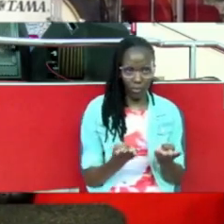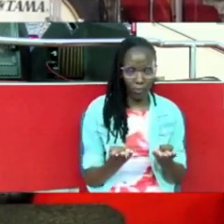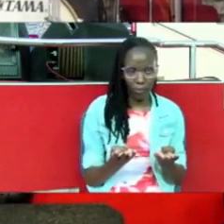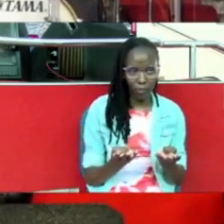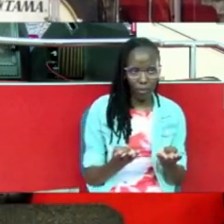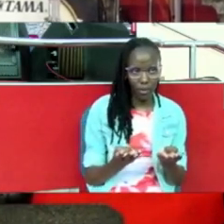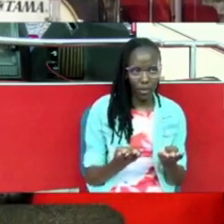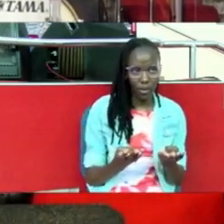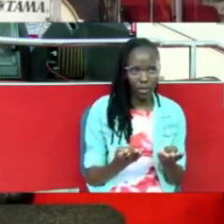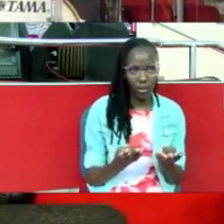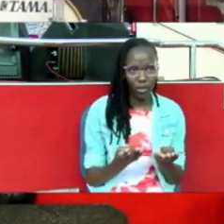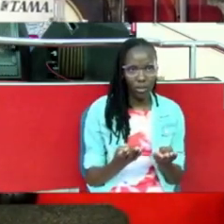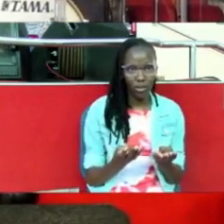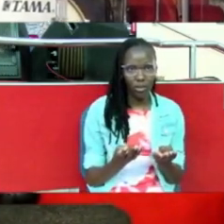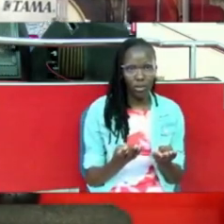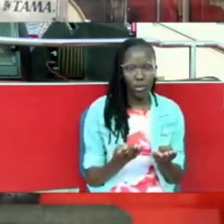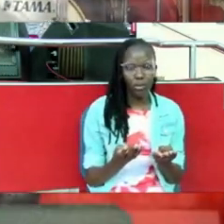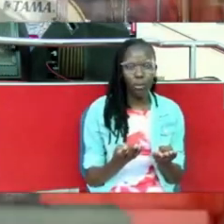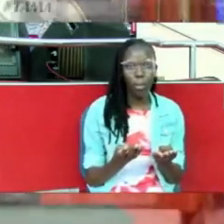And specifically, I was in the route